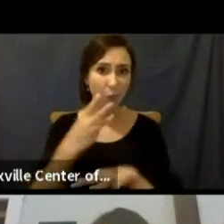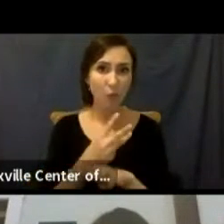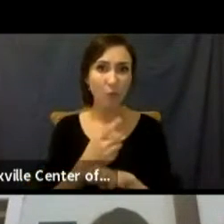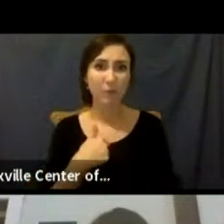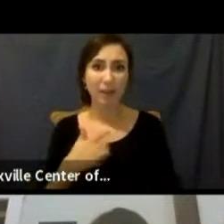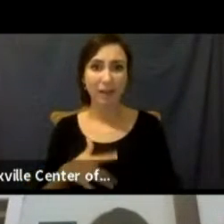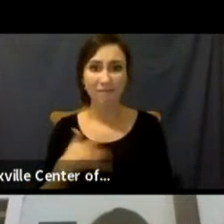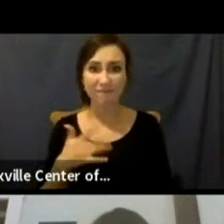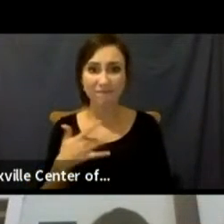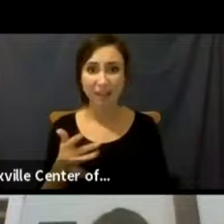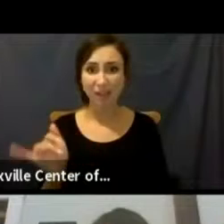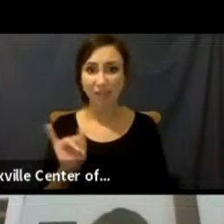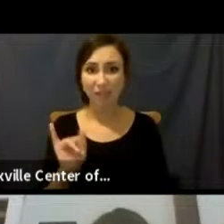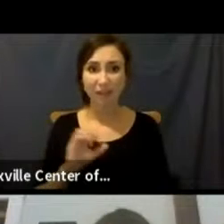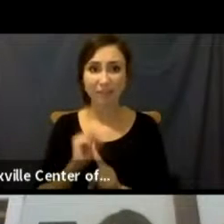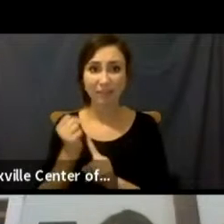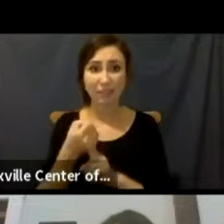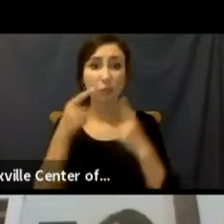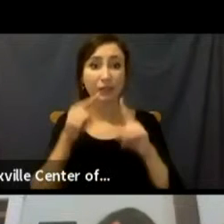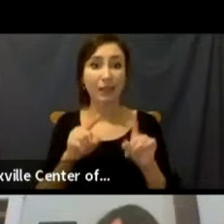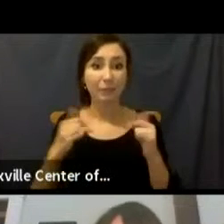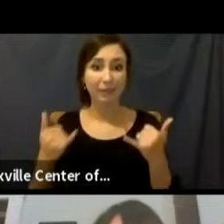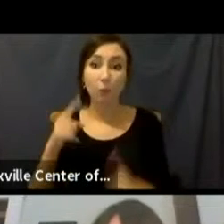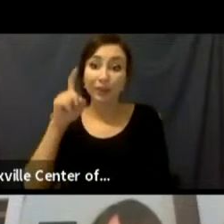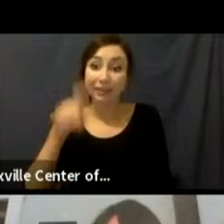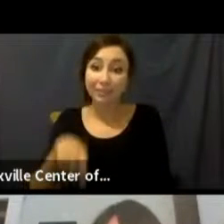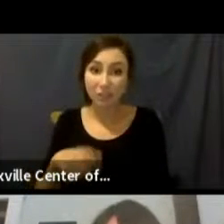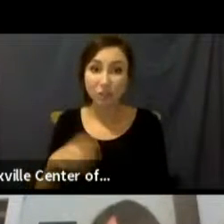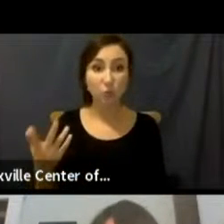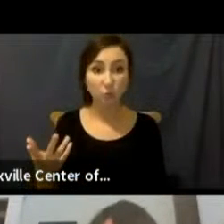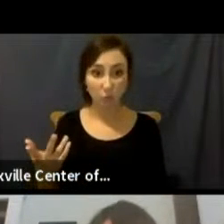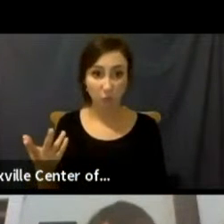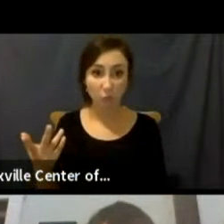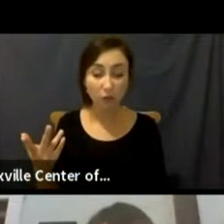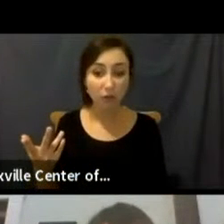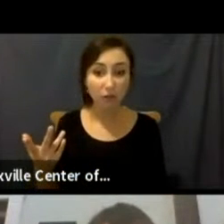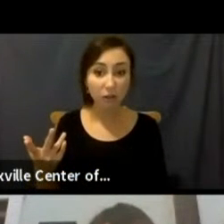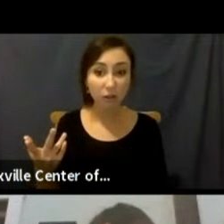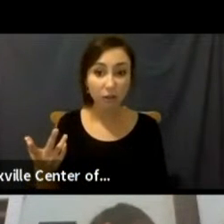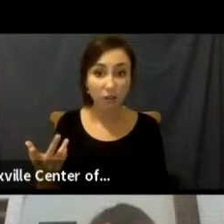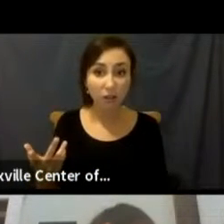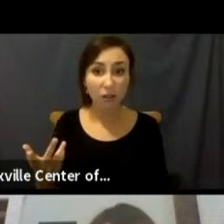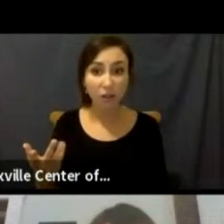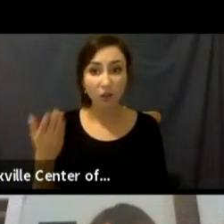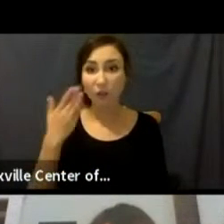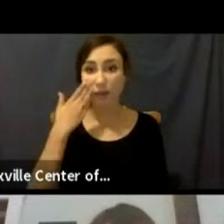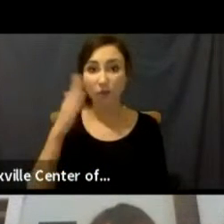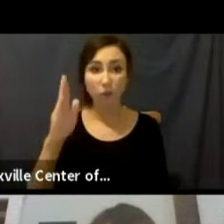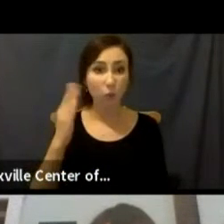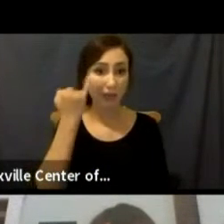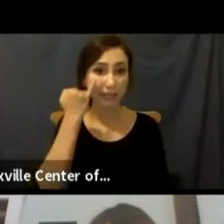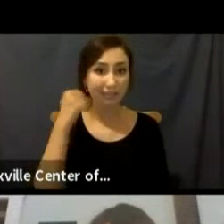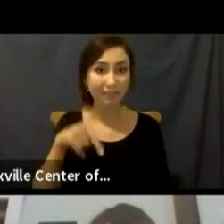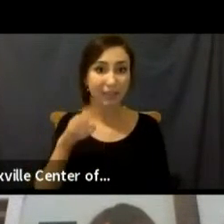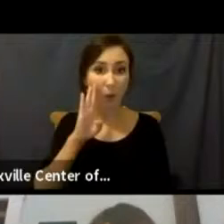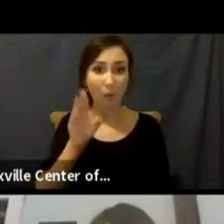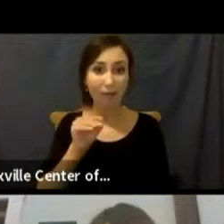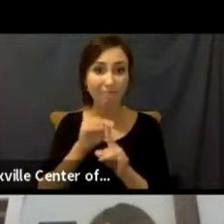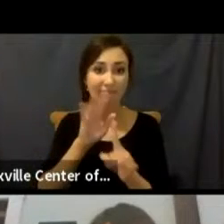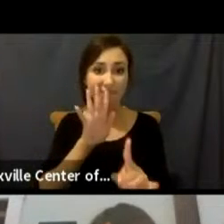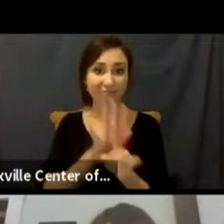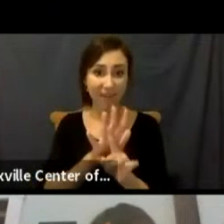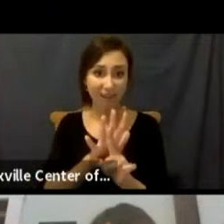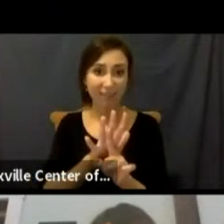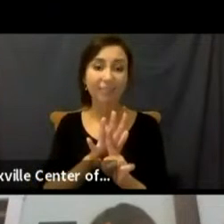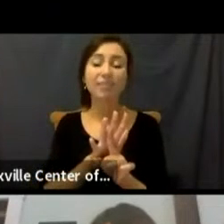the situation that we're in, we need to do this. And so I don't know that this is going to have that effect, but I